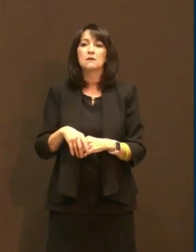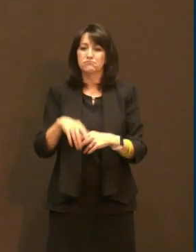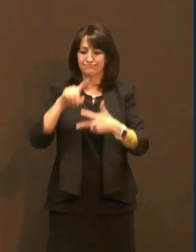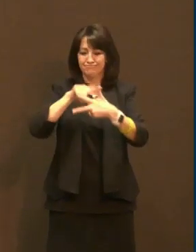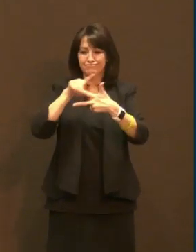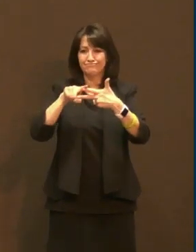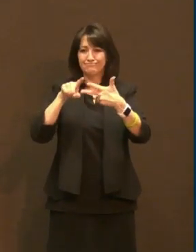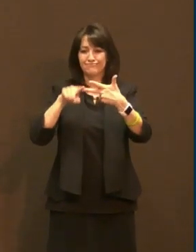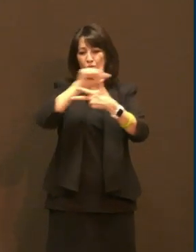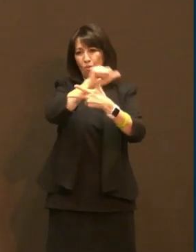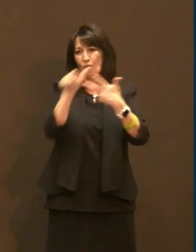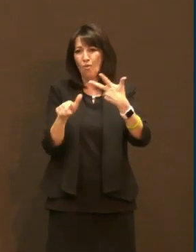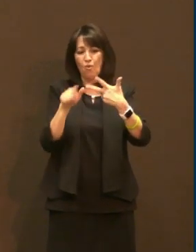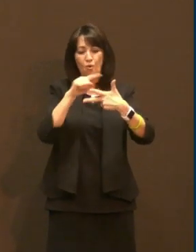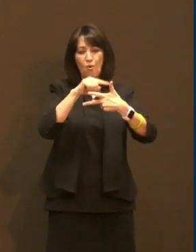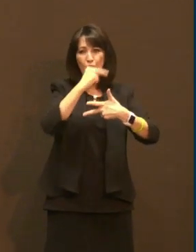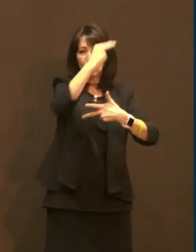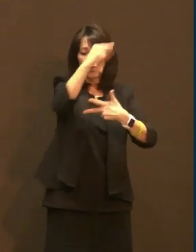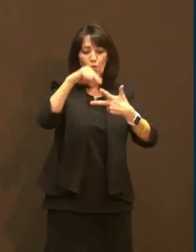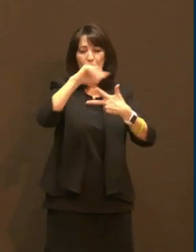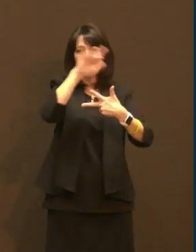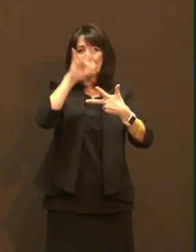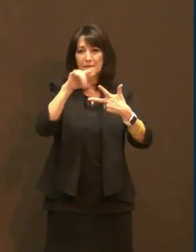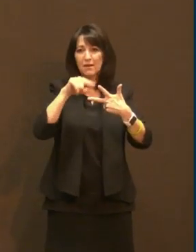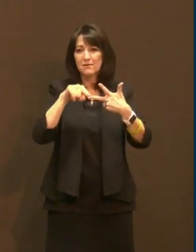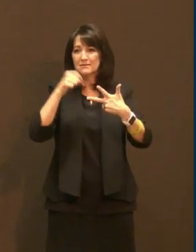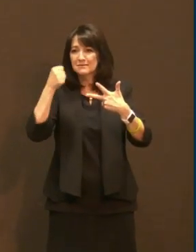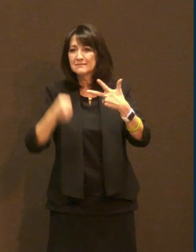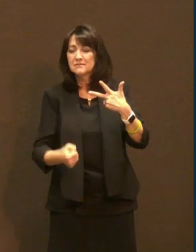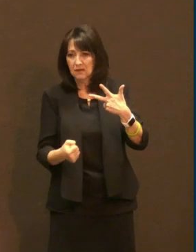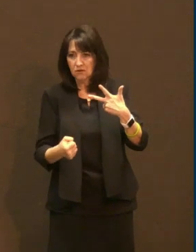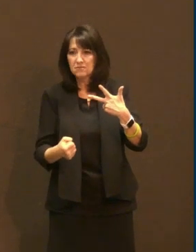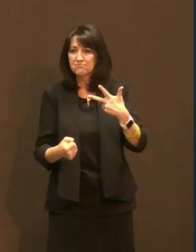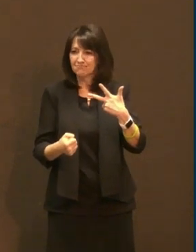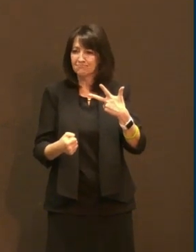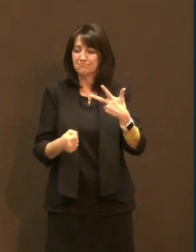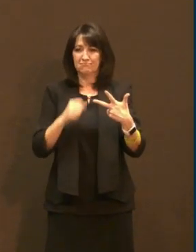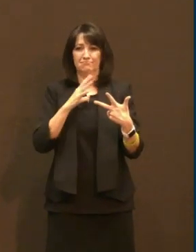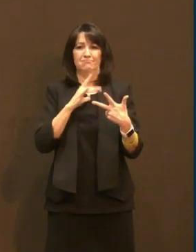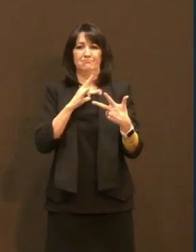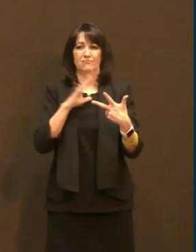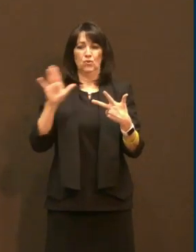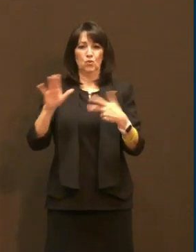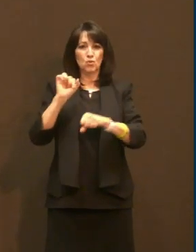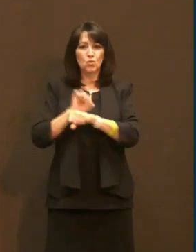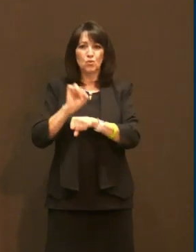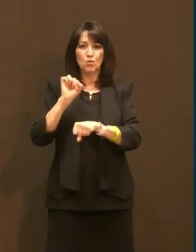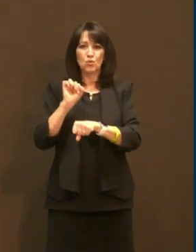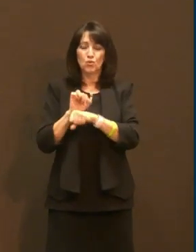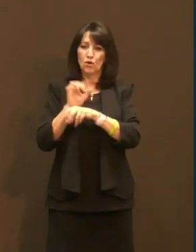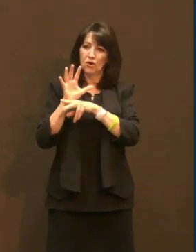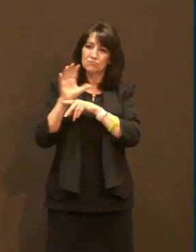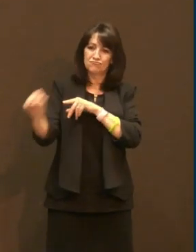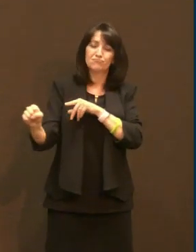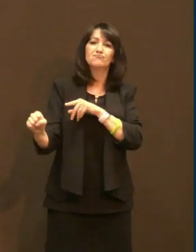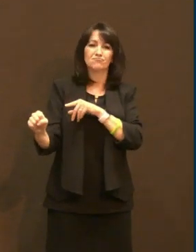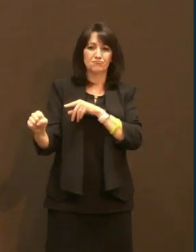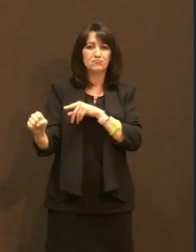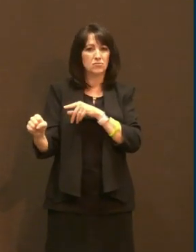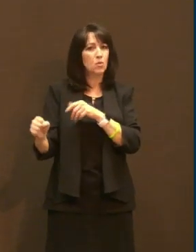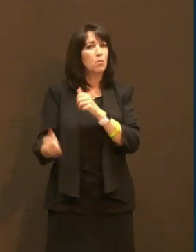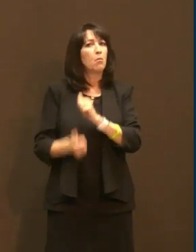as well as the really excellent effort there in Sussex County, in Milford and